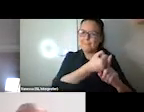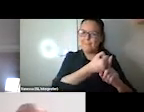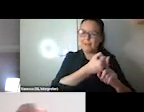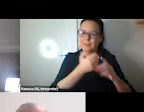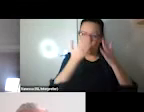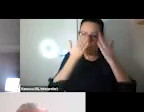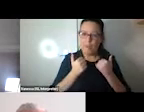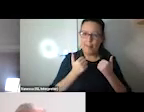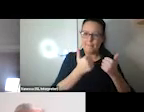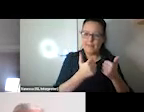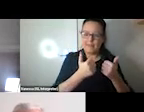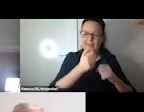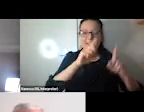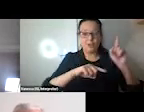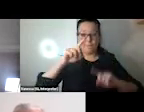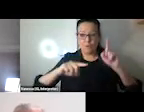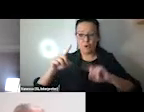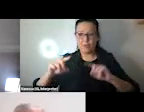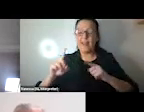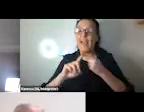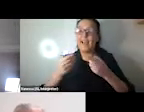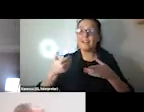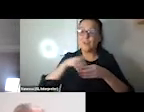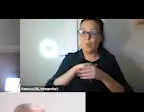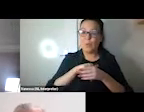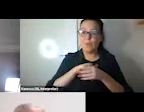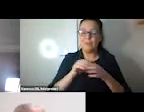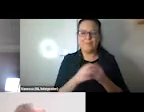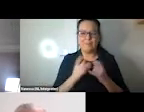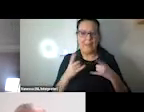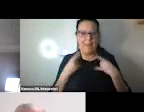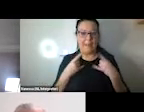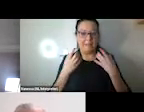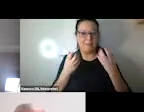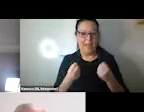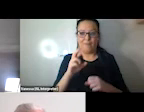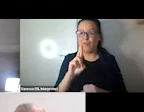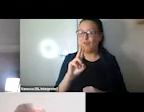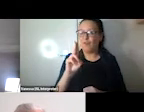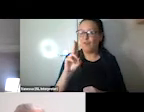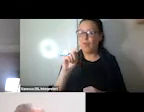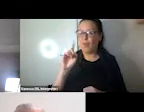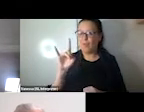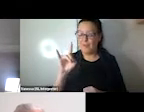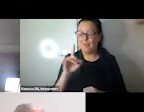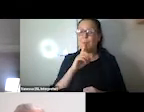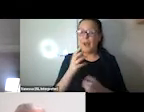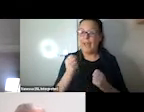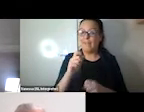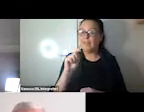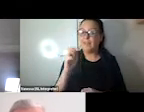inclusion. So delighted to have Ruth, but also we have Tom Gray, who is actually the chair of